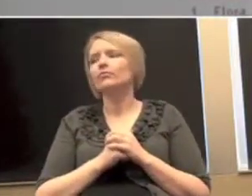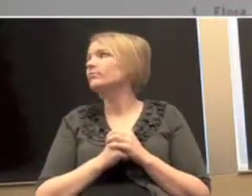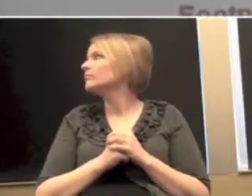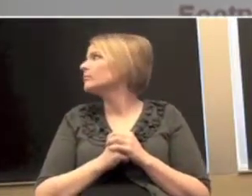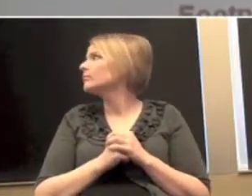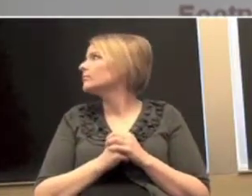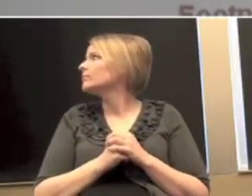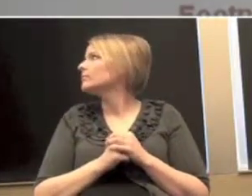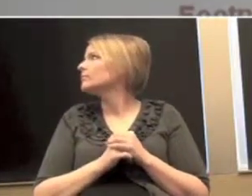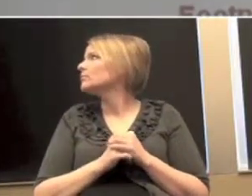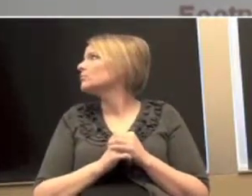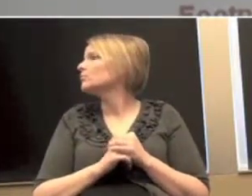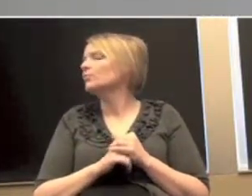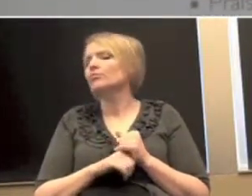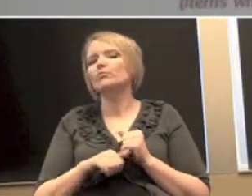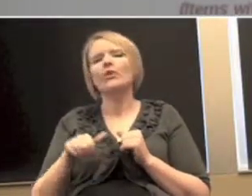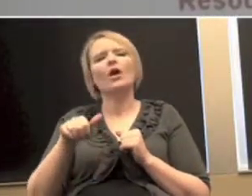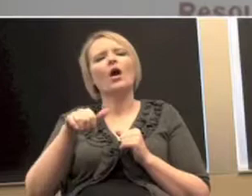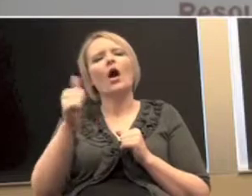for this one.